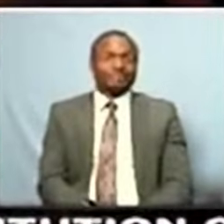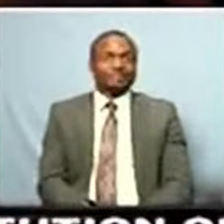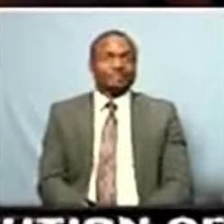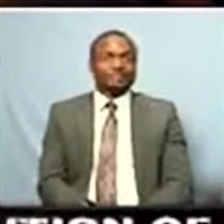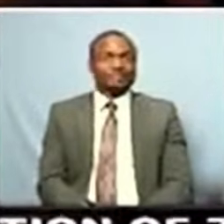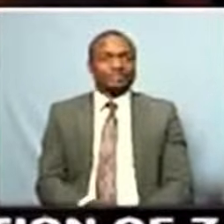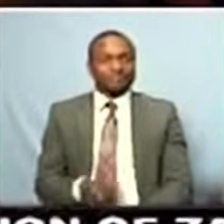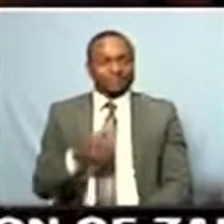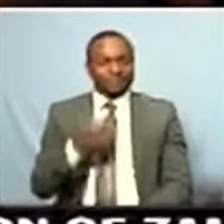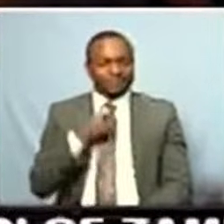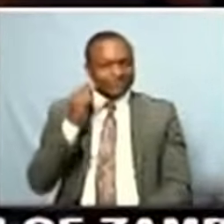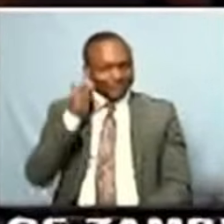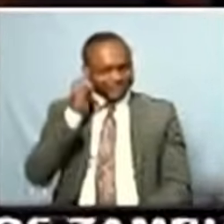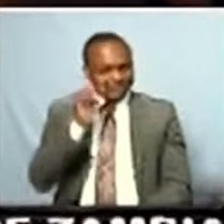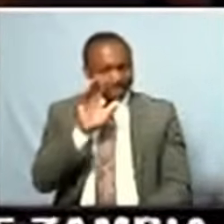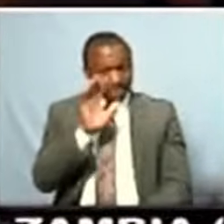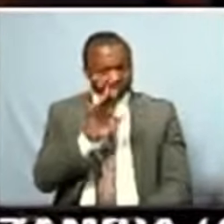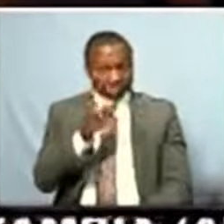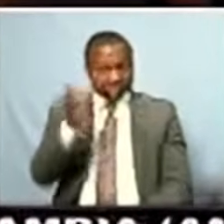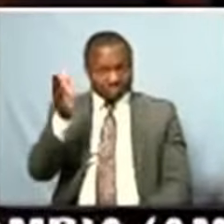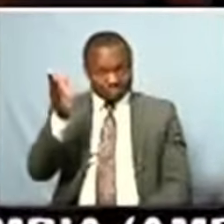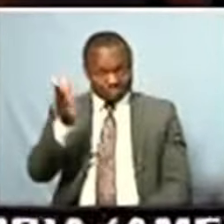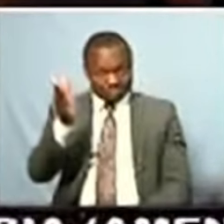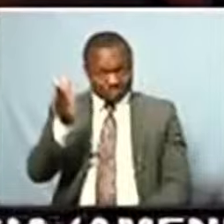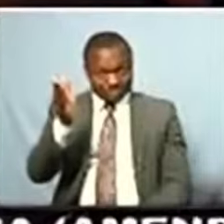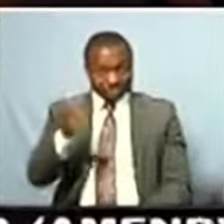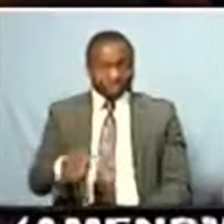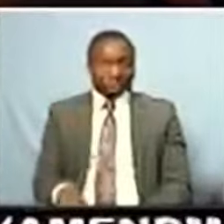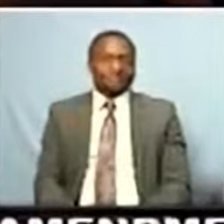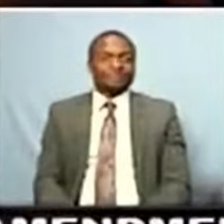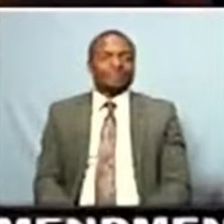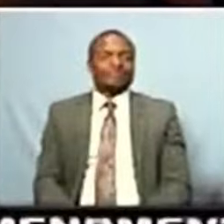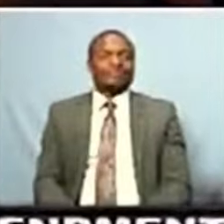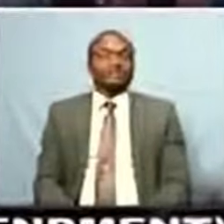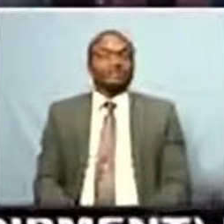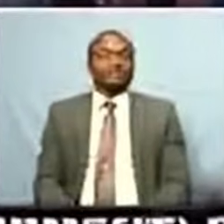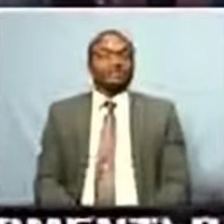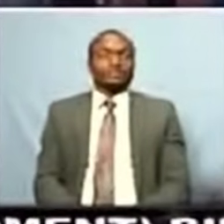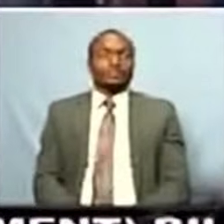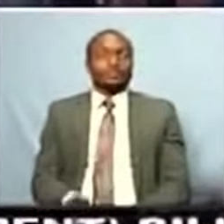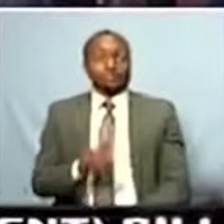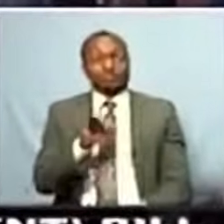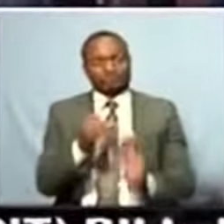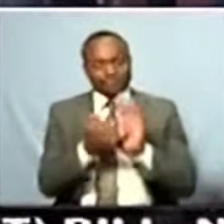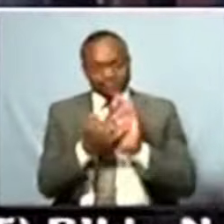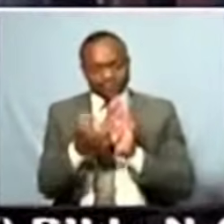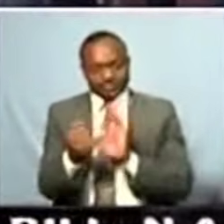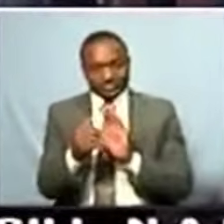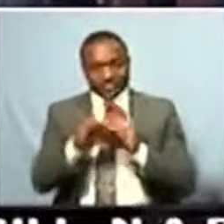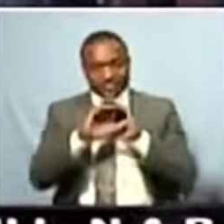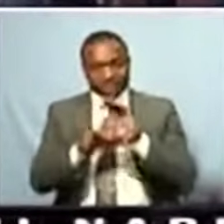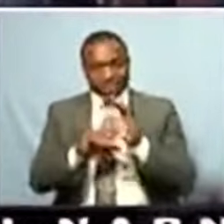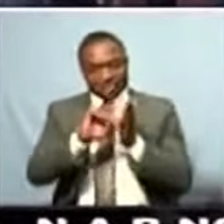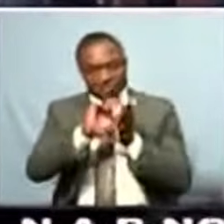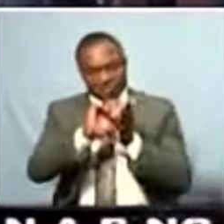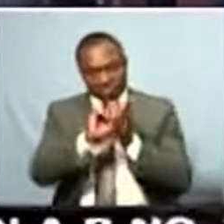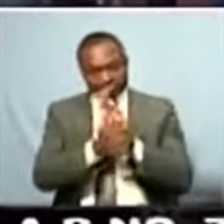I think in your presentation is, you are identifying it as under Clause